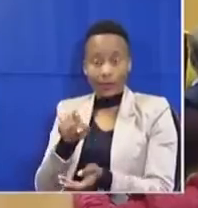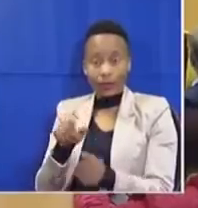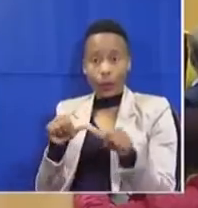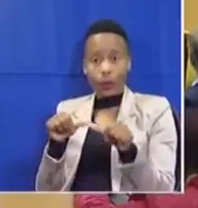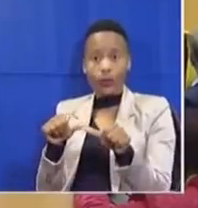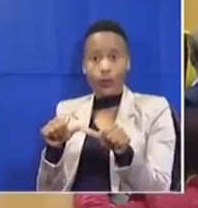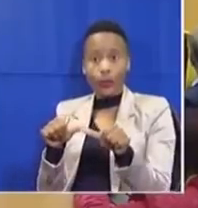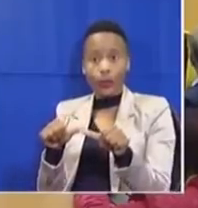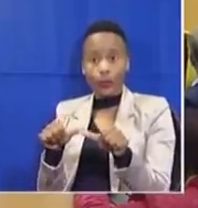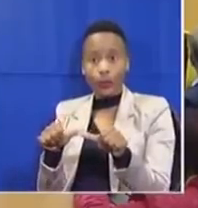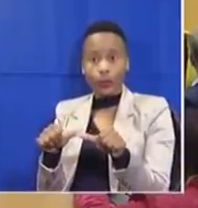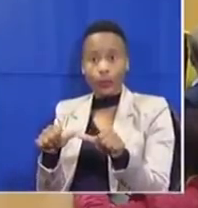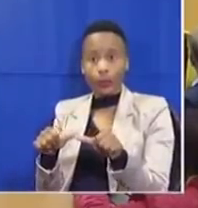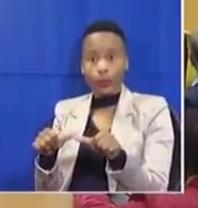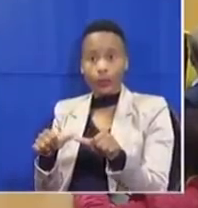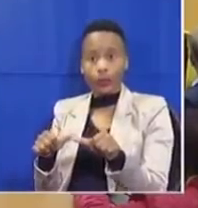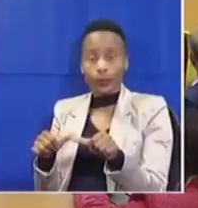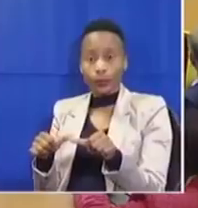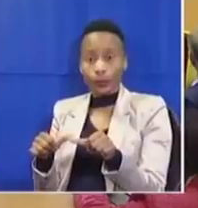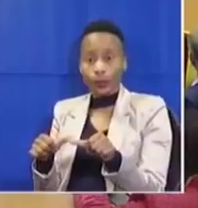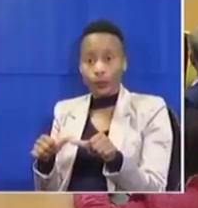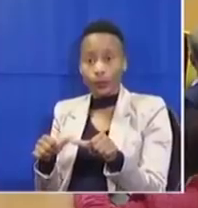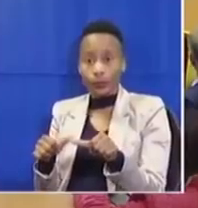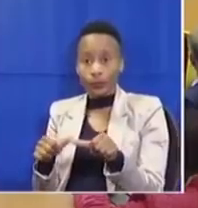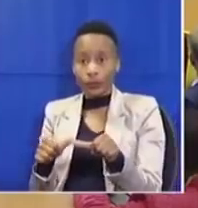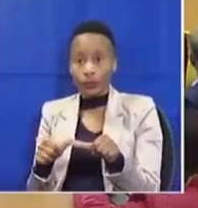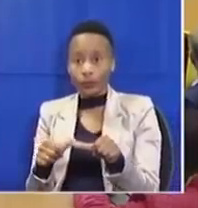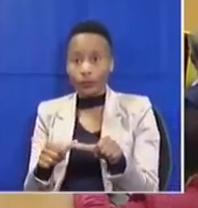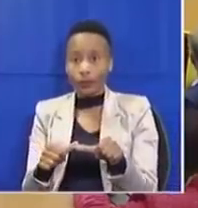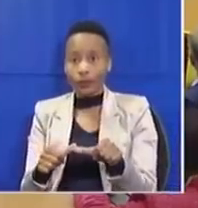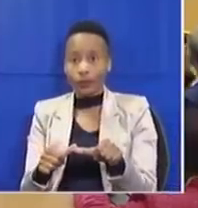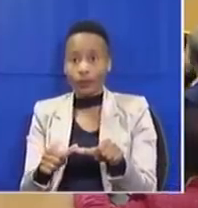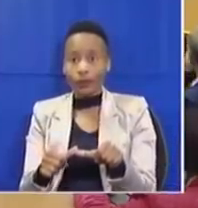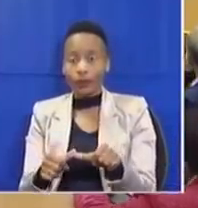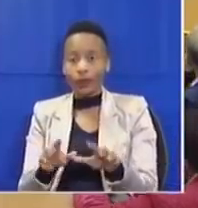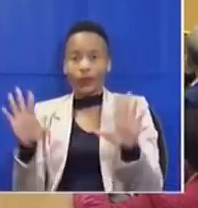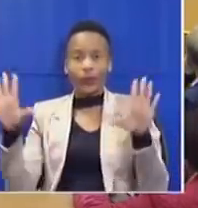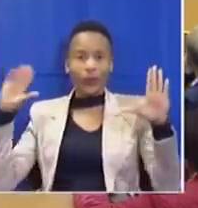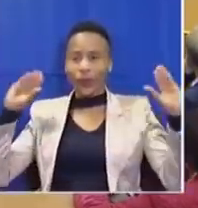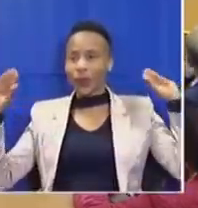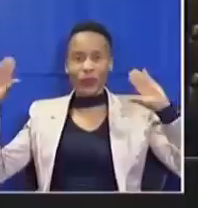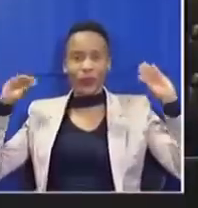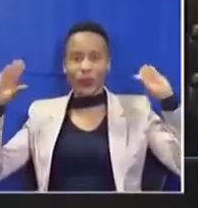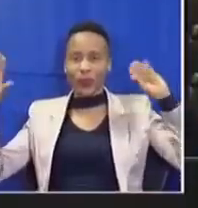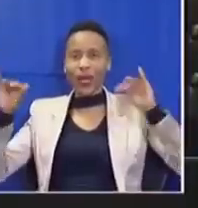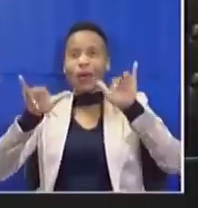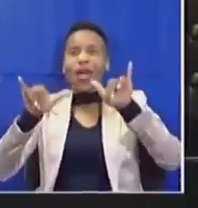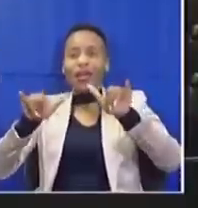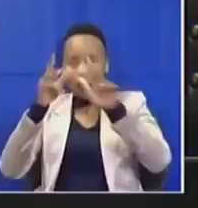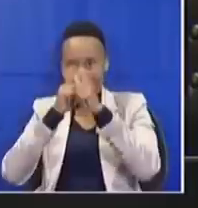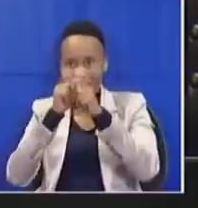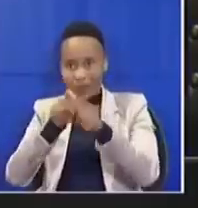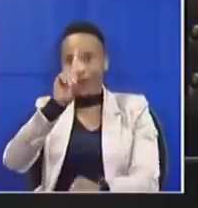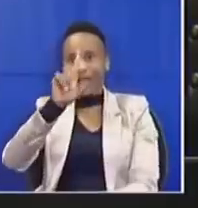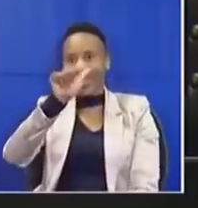Continue. Please call the bouncers to take this man out. Call the honourable member, wait, Honourable Dlamini, let me talk to